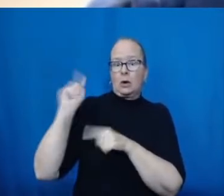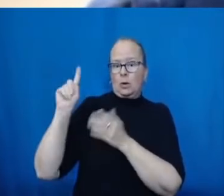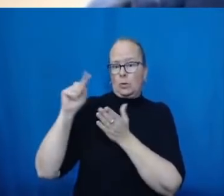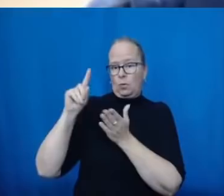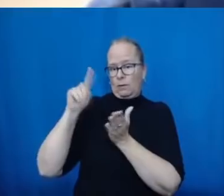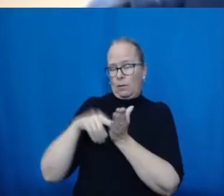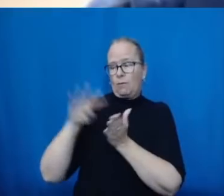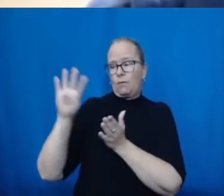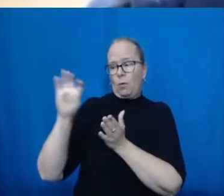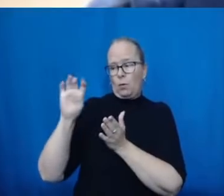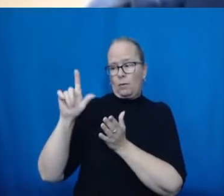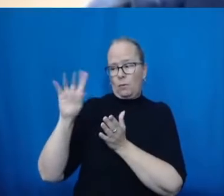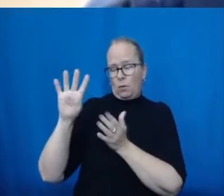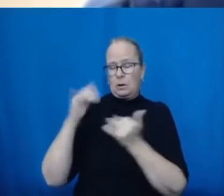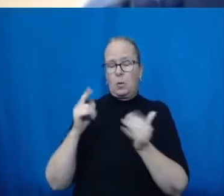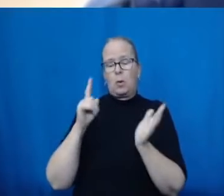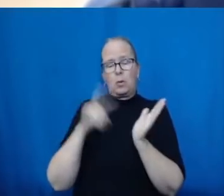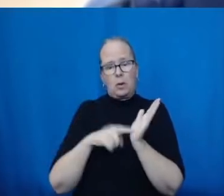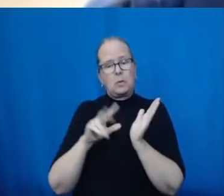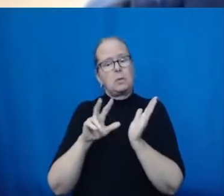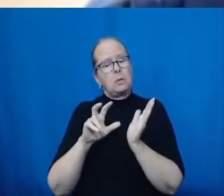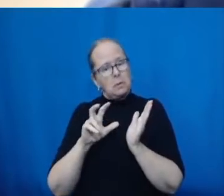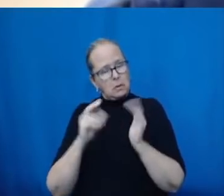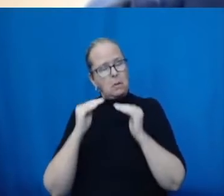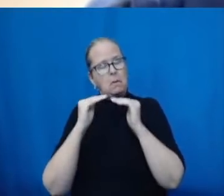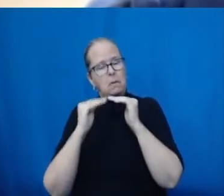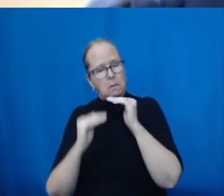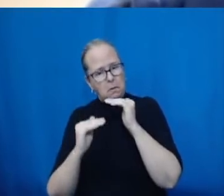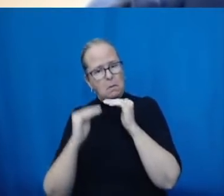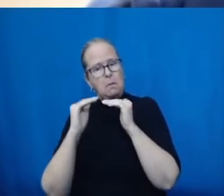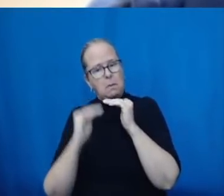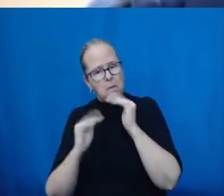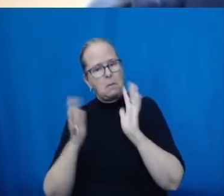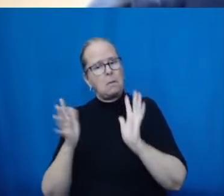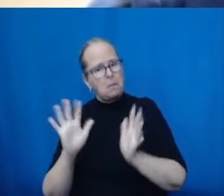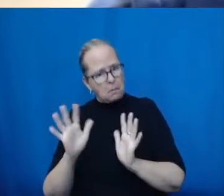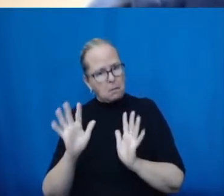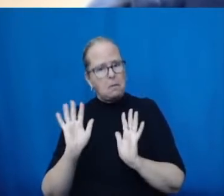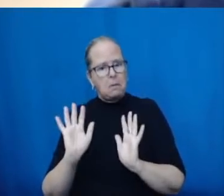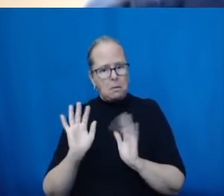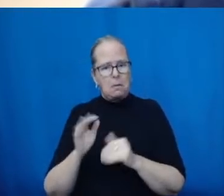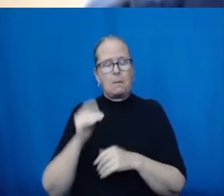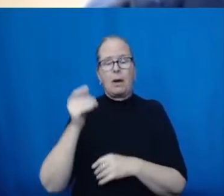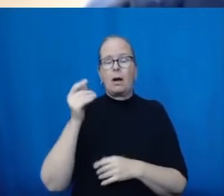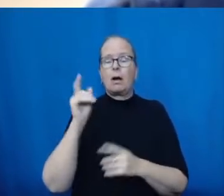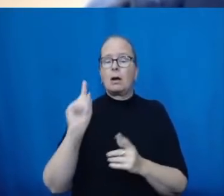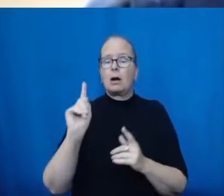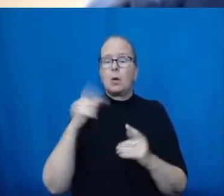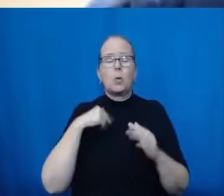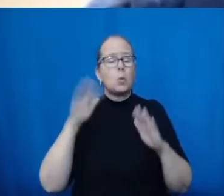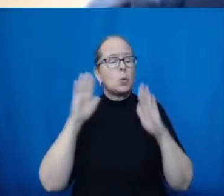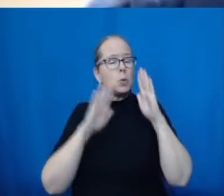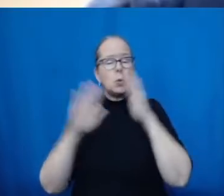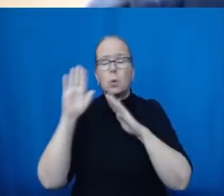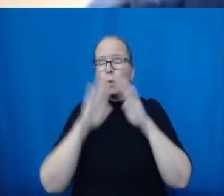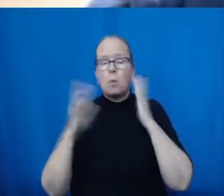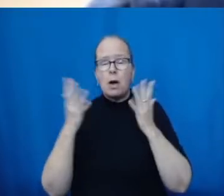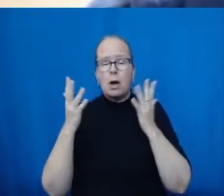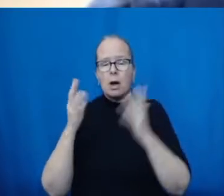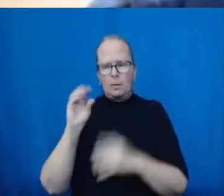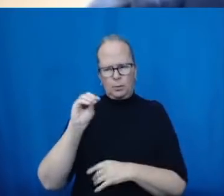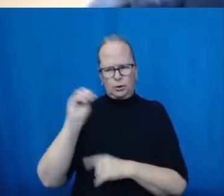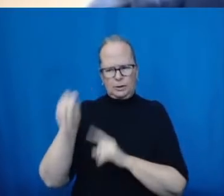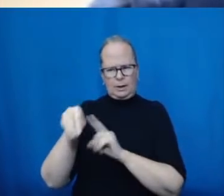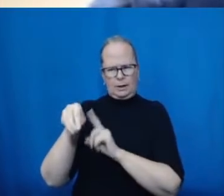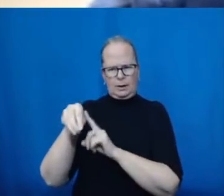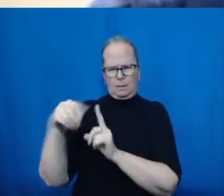But worrisome is that the percent positivity continues to be edging a little bit higher. Flat today